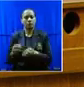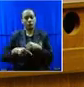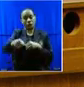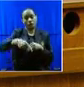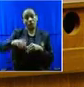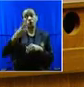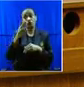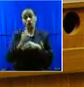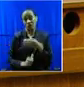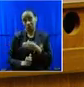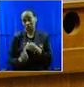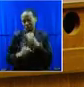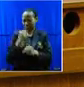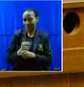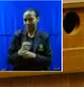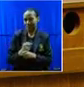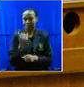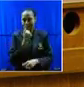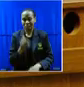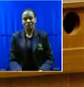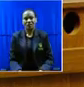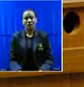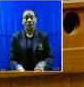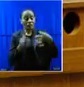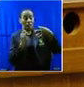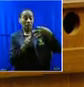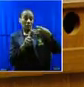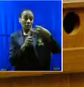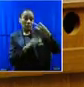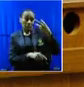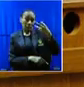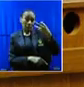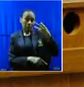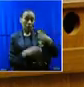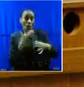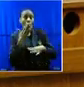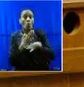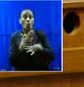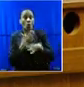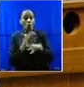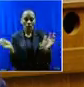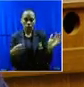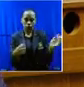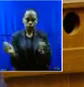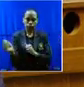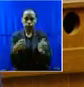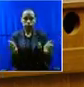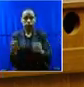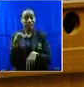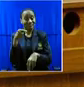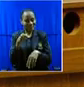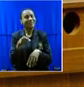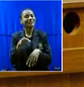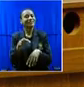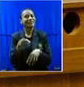Our third key intervention is an employment stimulus to create jobs and to